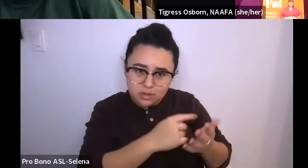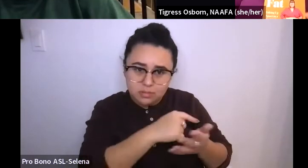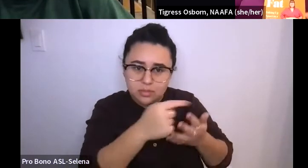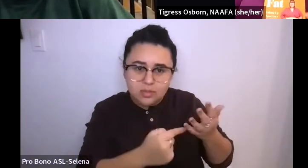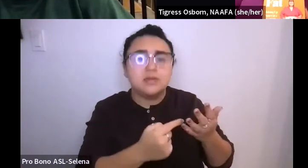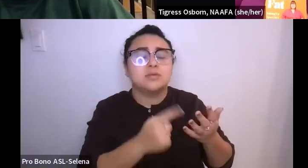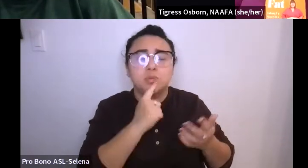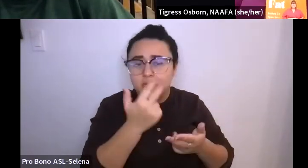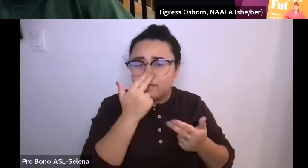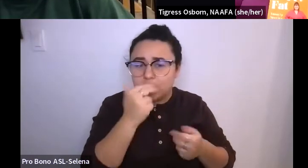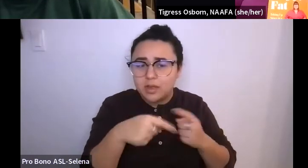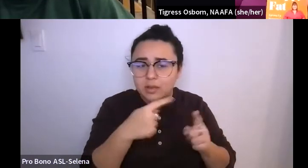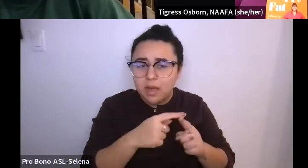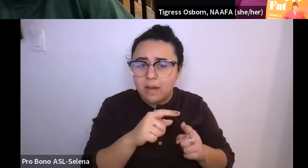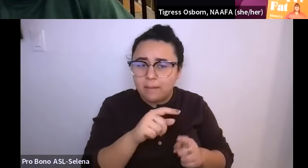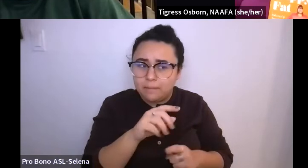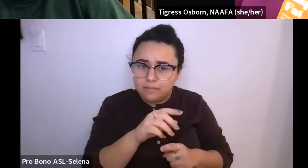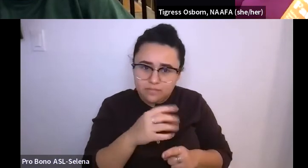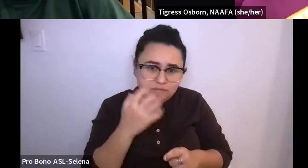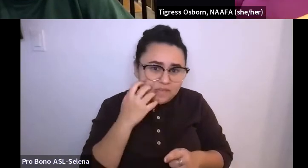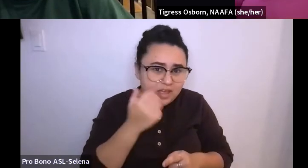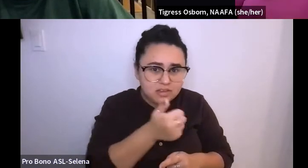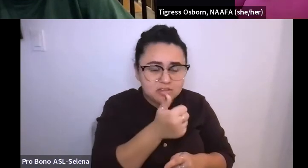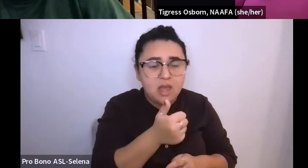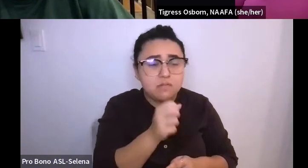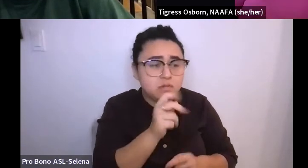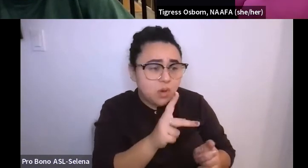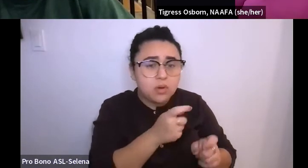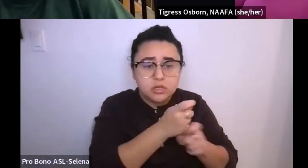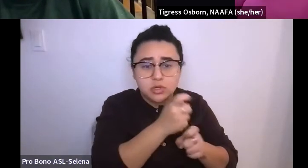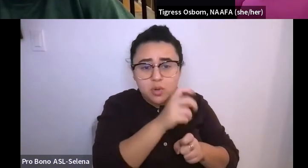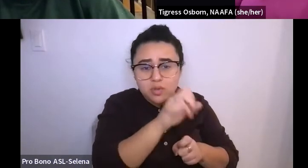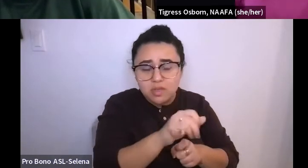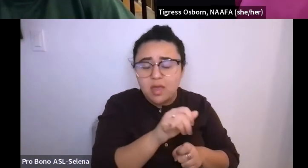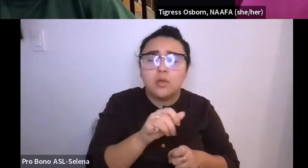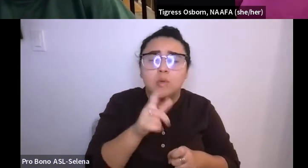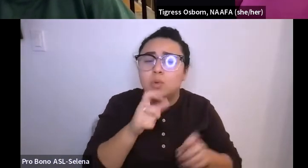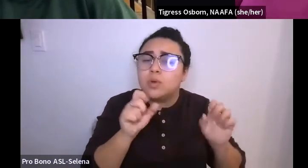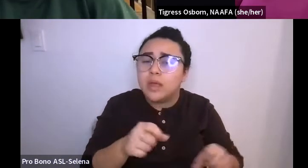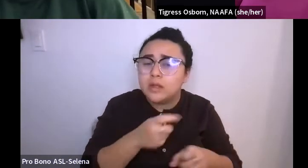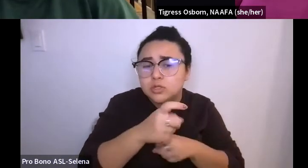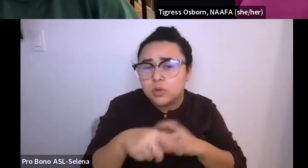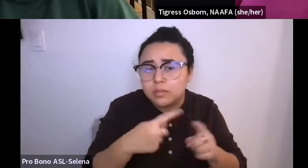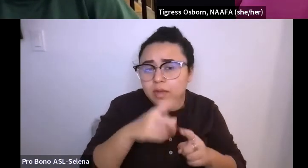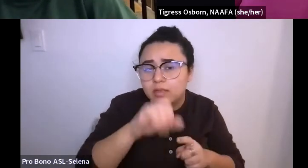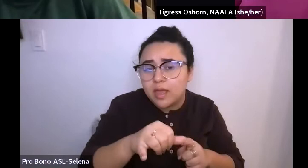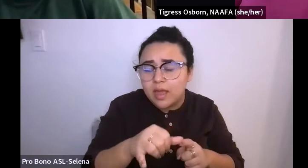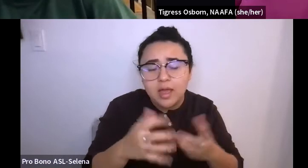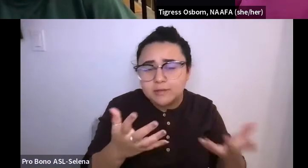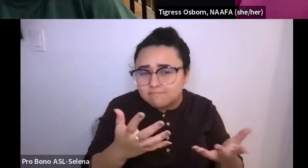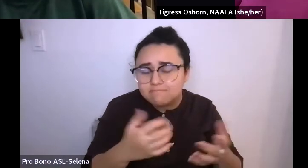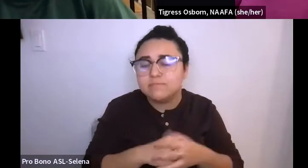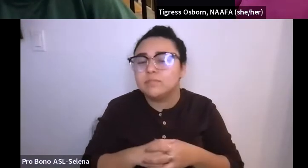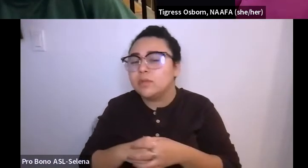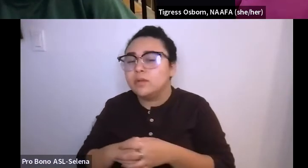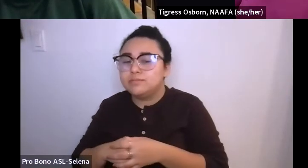Is it okay to make jokes about those things? And like, who is it okay? Who gets to make those jokes? I'm still in two